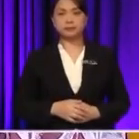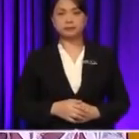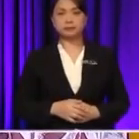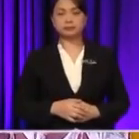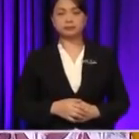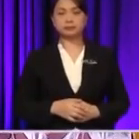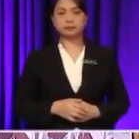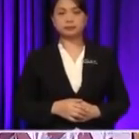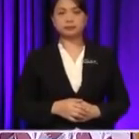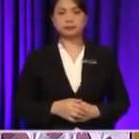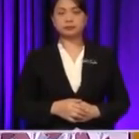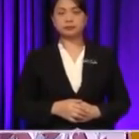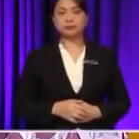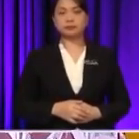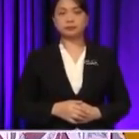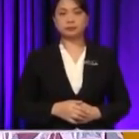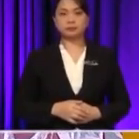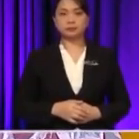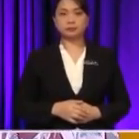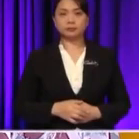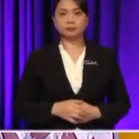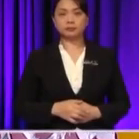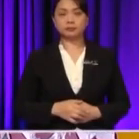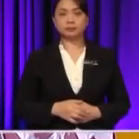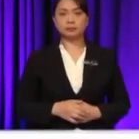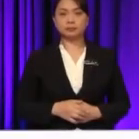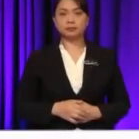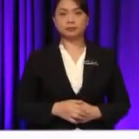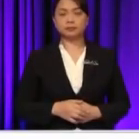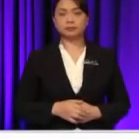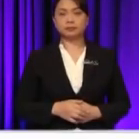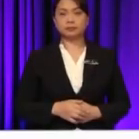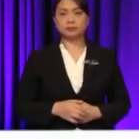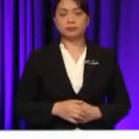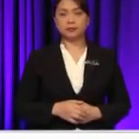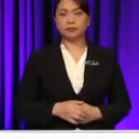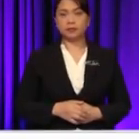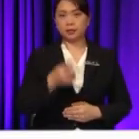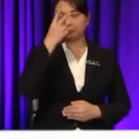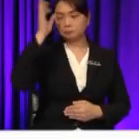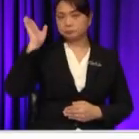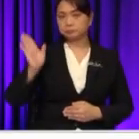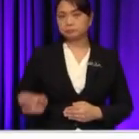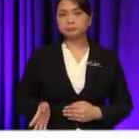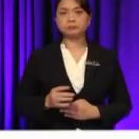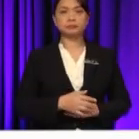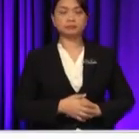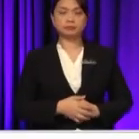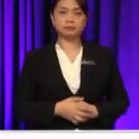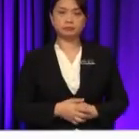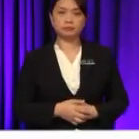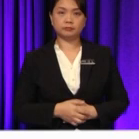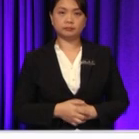is guaranteed. That is definitely true. I can make sure the preparation and cooking process are clean and safe. Also, I can eat comfortably at